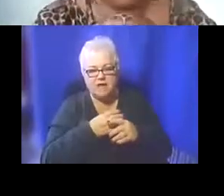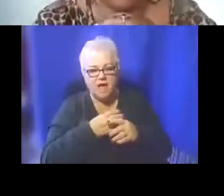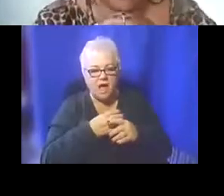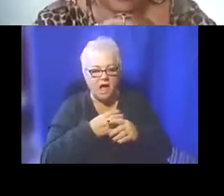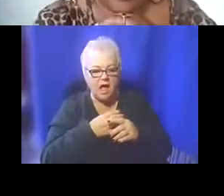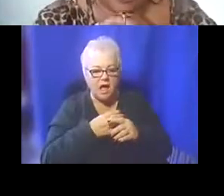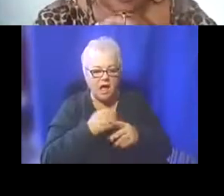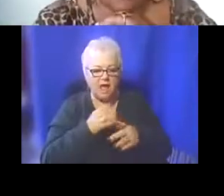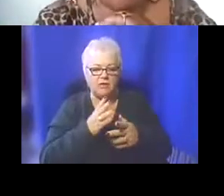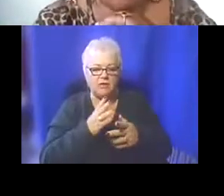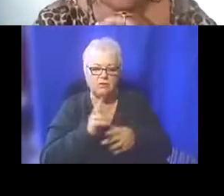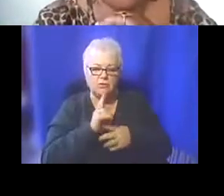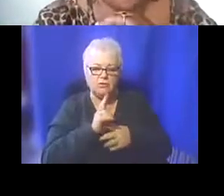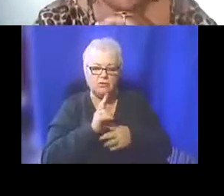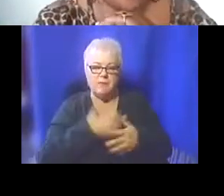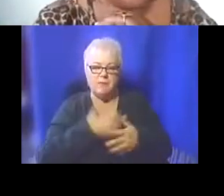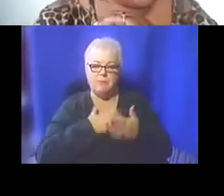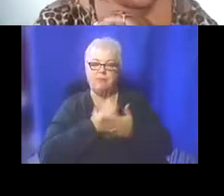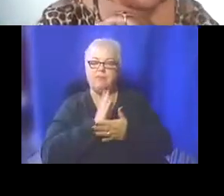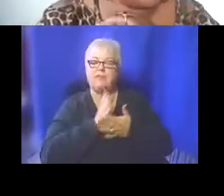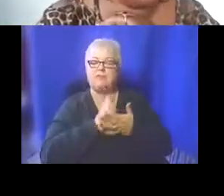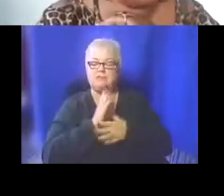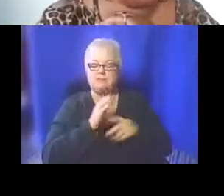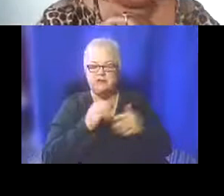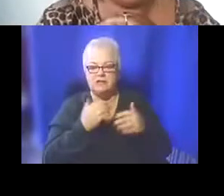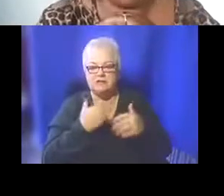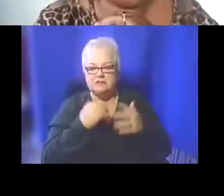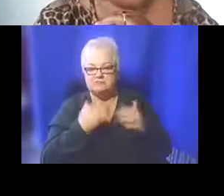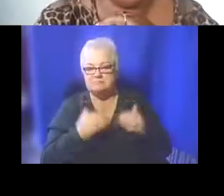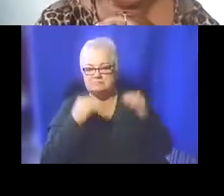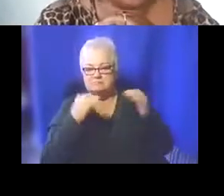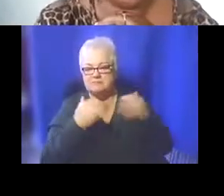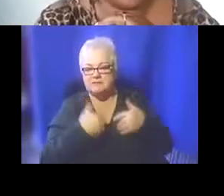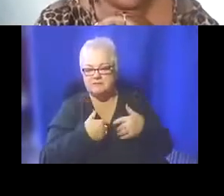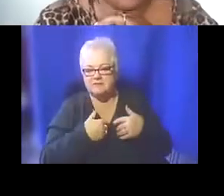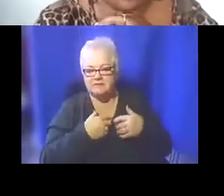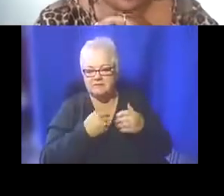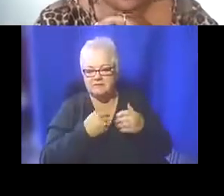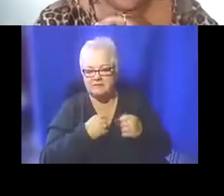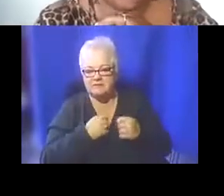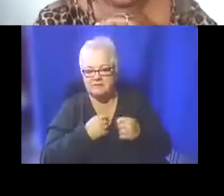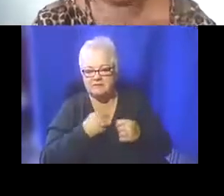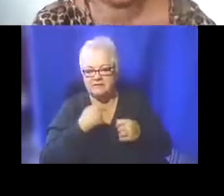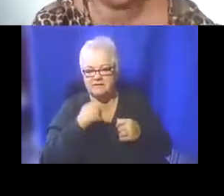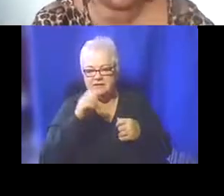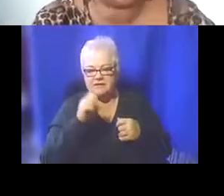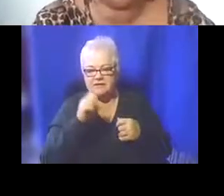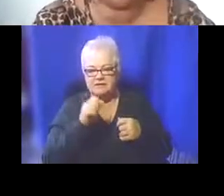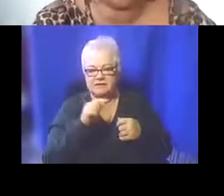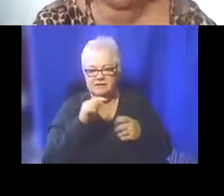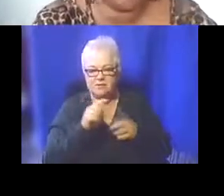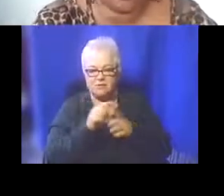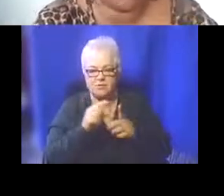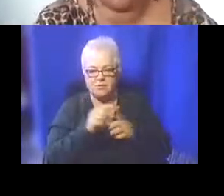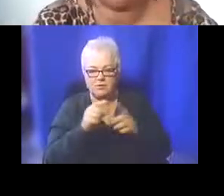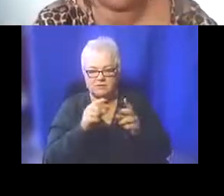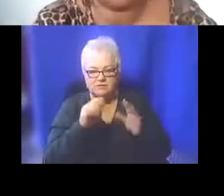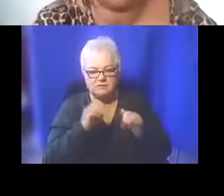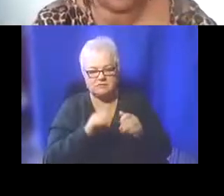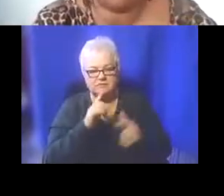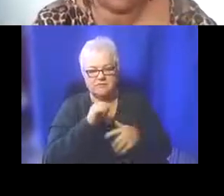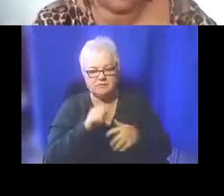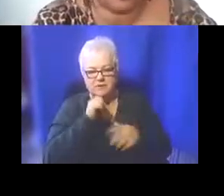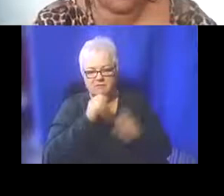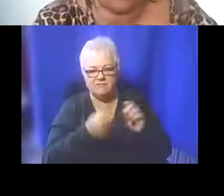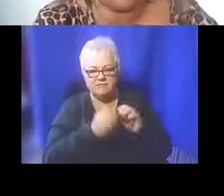the privilege that I have where I can, throw out those SAT words and still get to the point of we're not going to victim